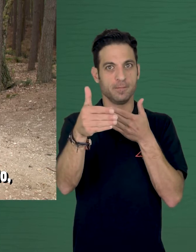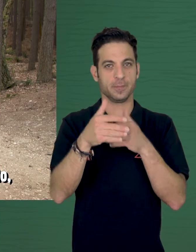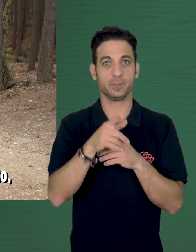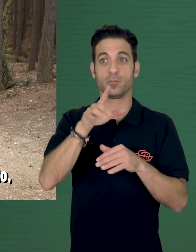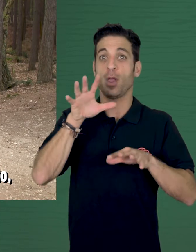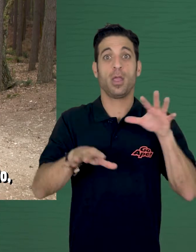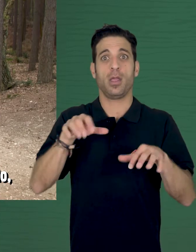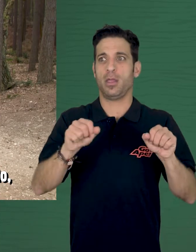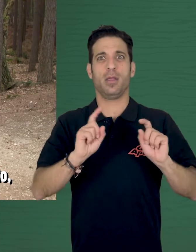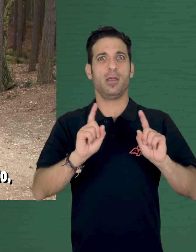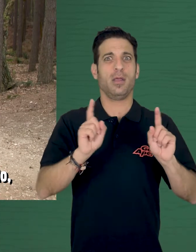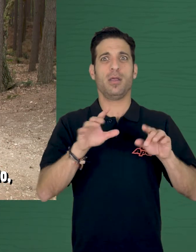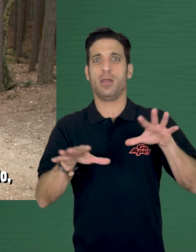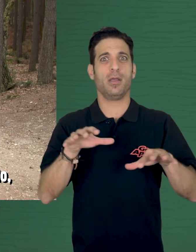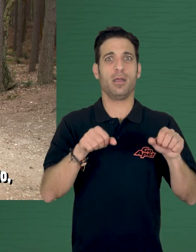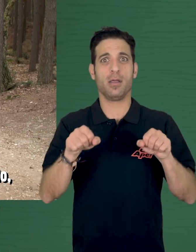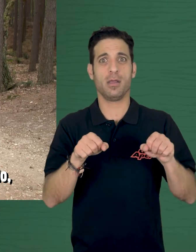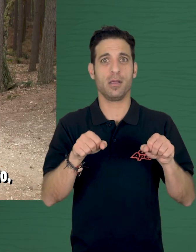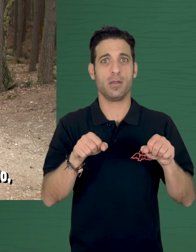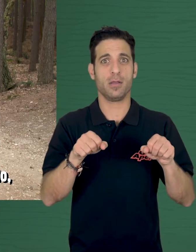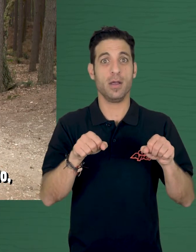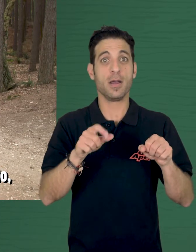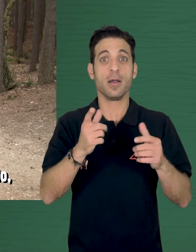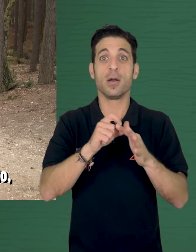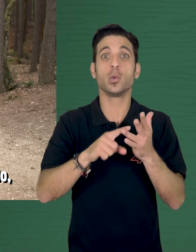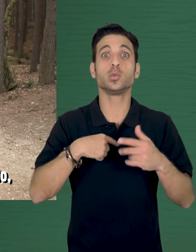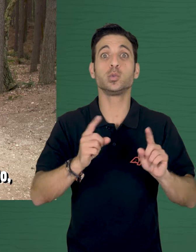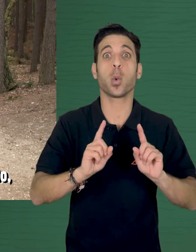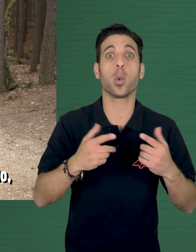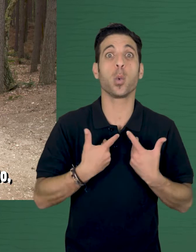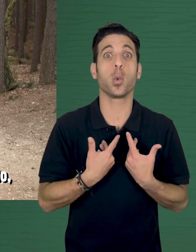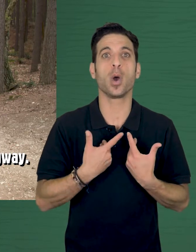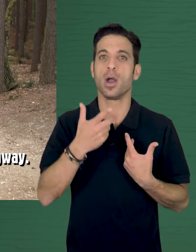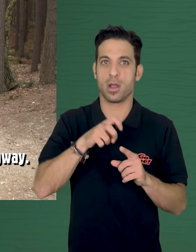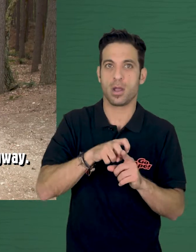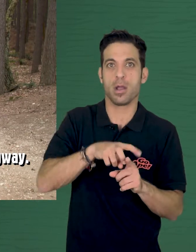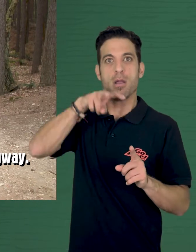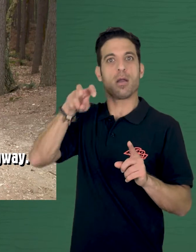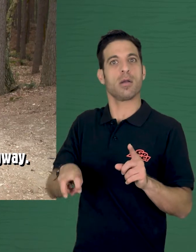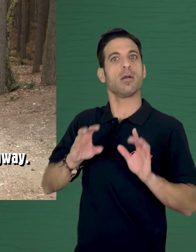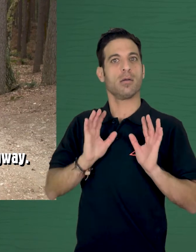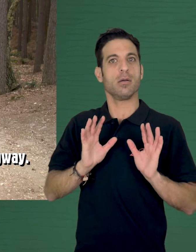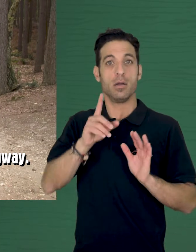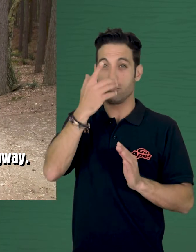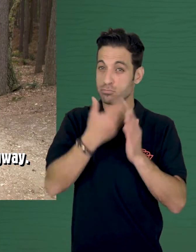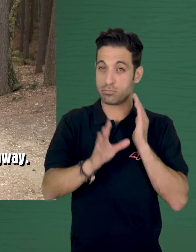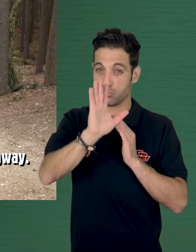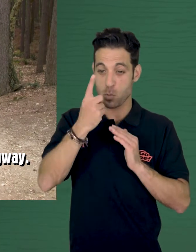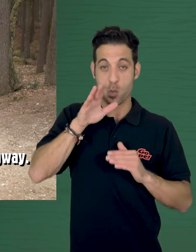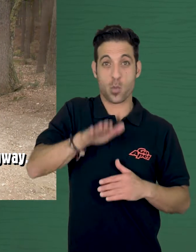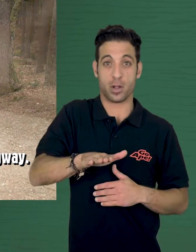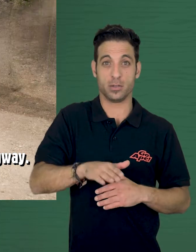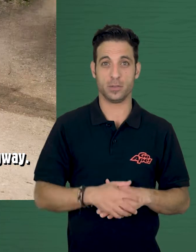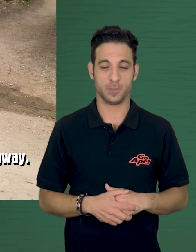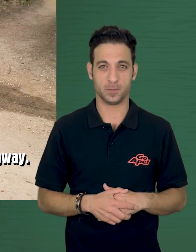distance. Also, if you feel like you have lost control of your segway and you need to, just jump off the back. Never leave one foot on the